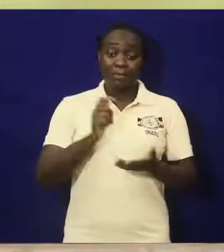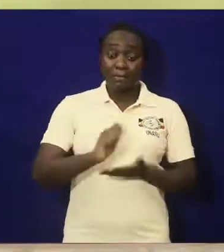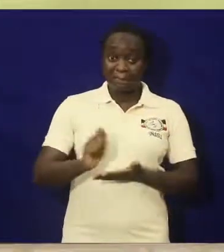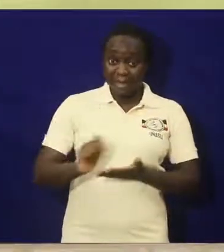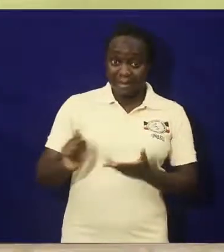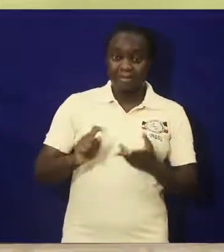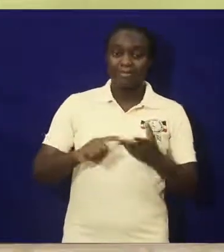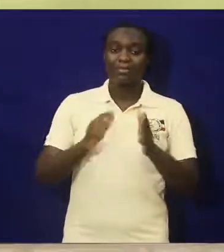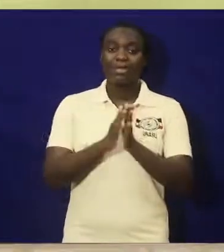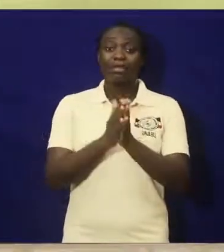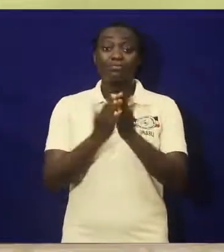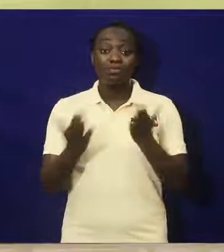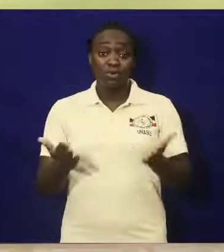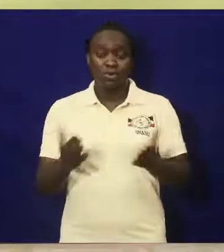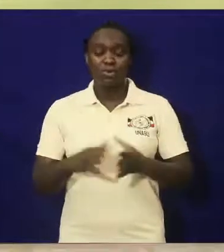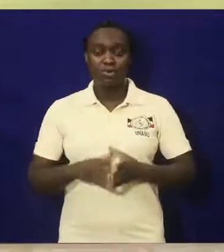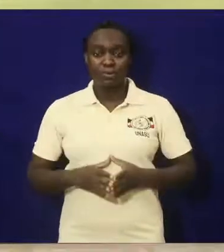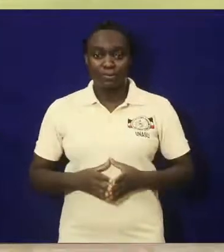book.